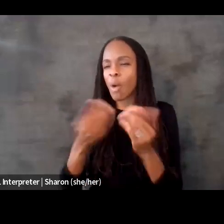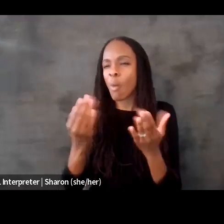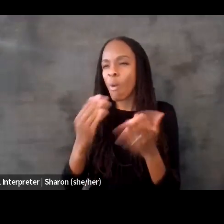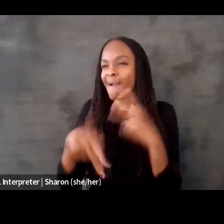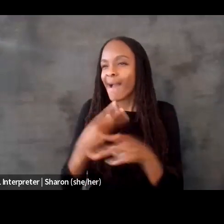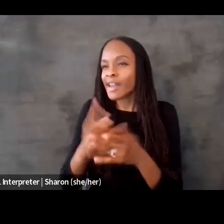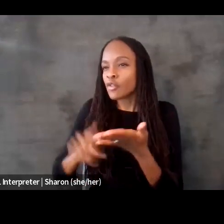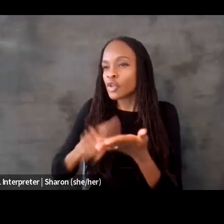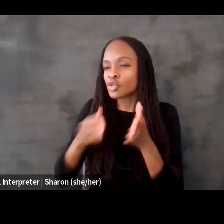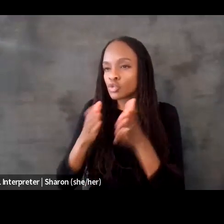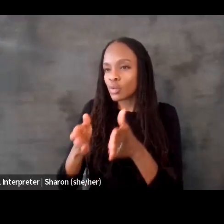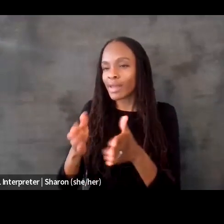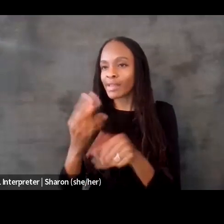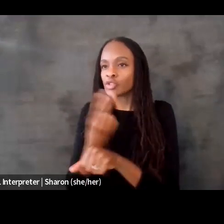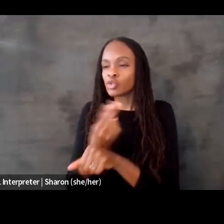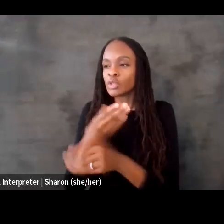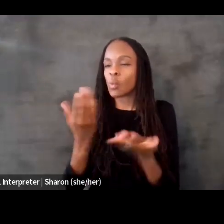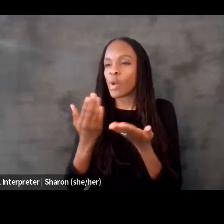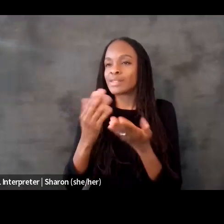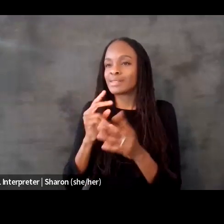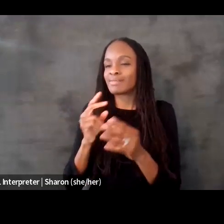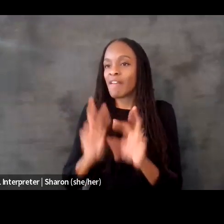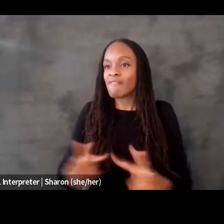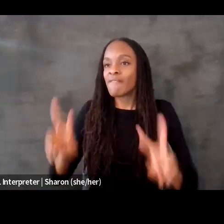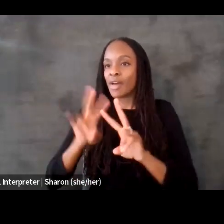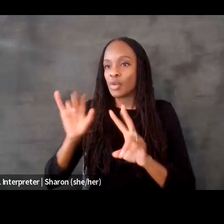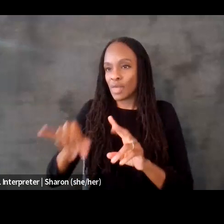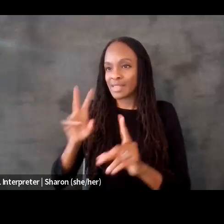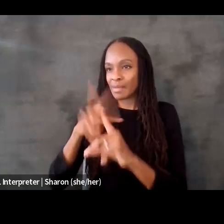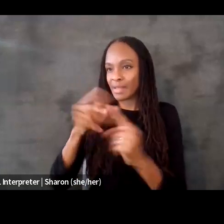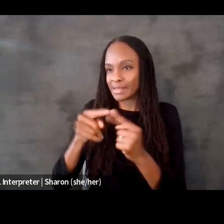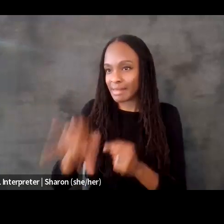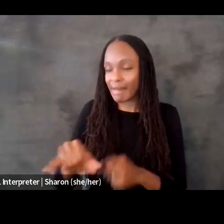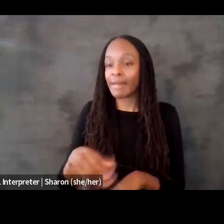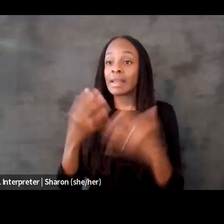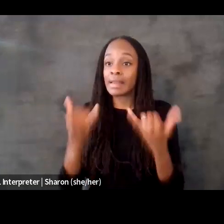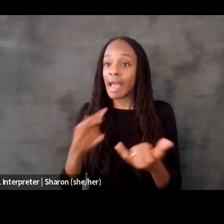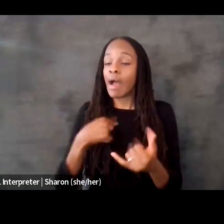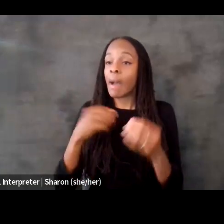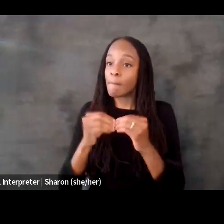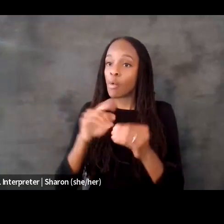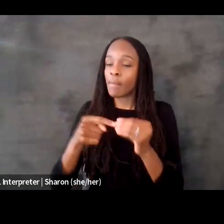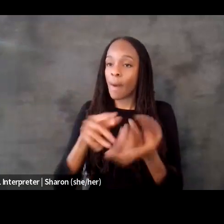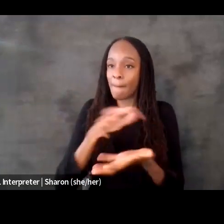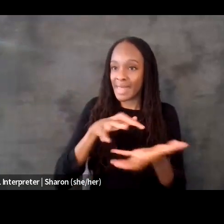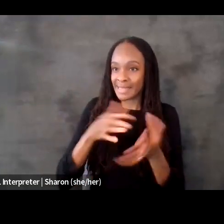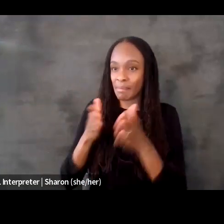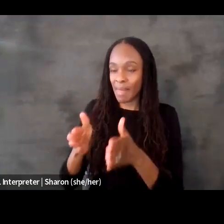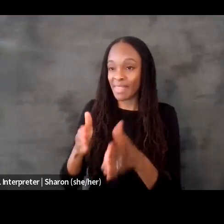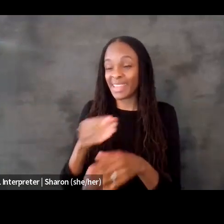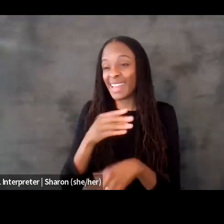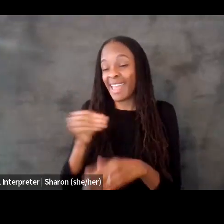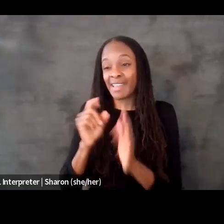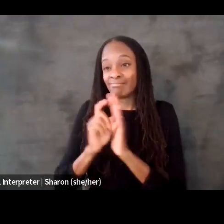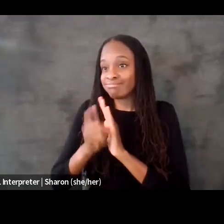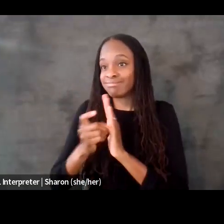what's the value that's placed on them. I engage now in more mixed methods research, and even by default, I can get caught